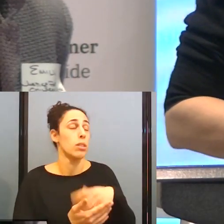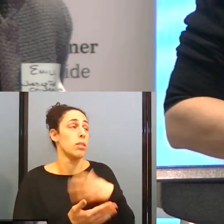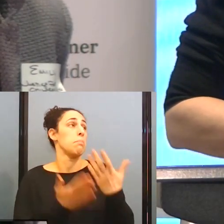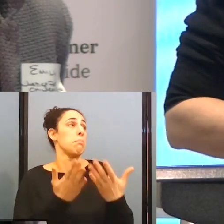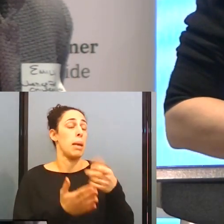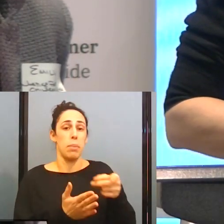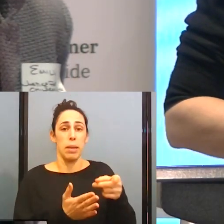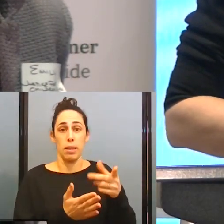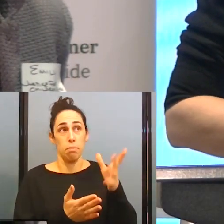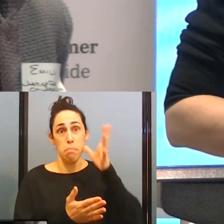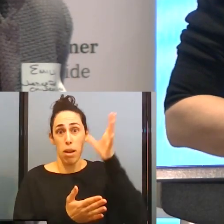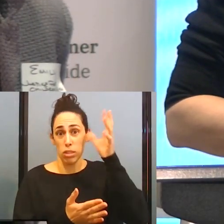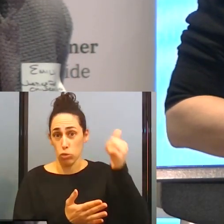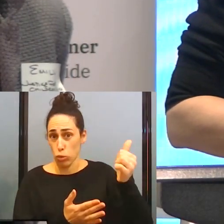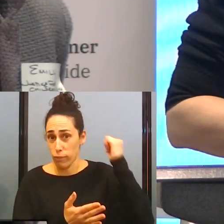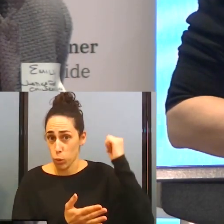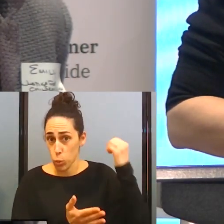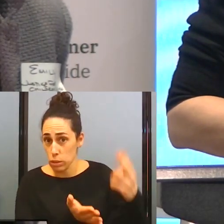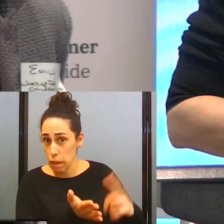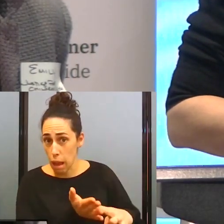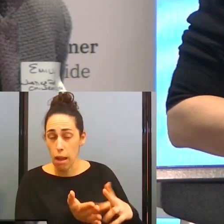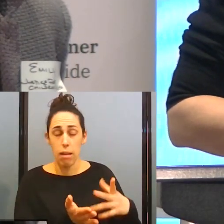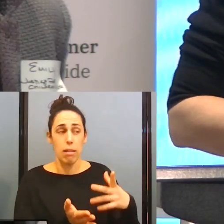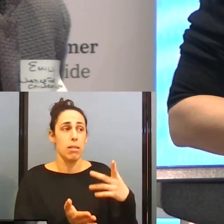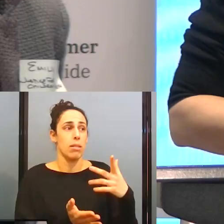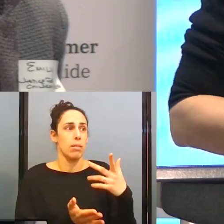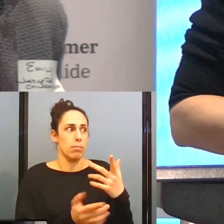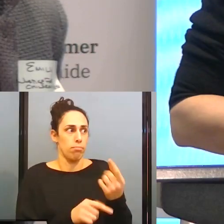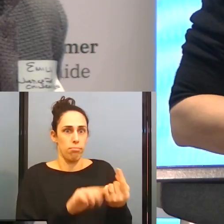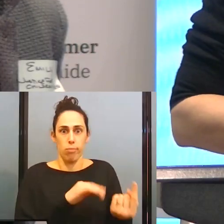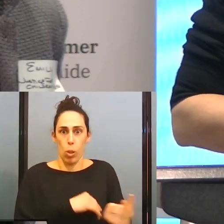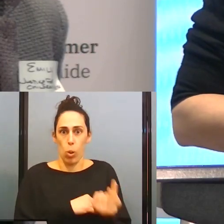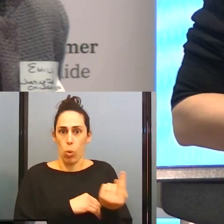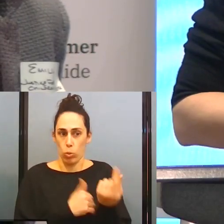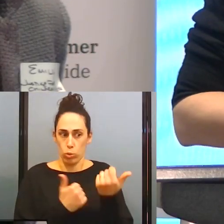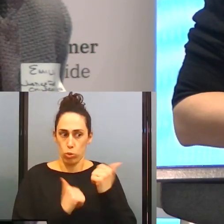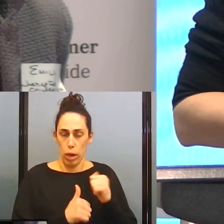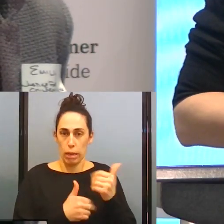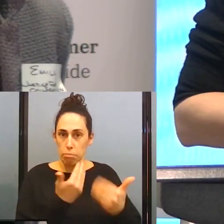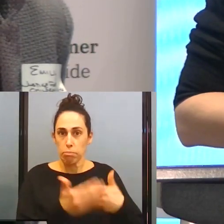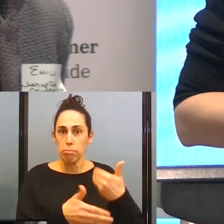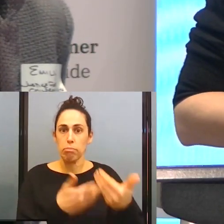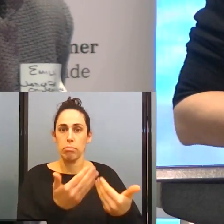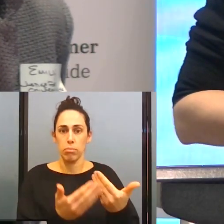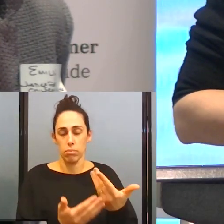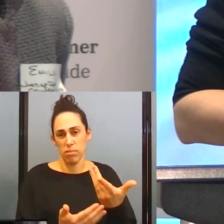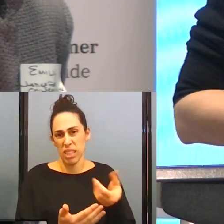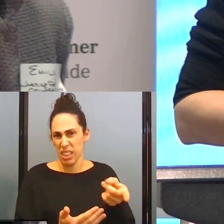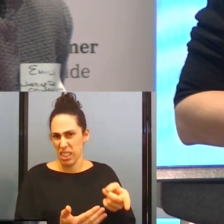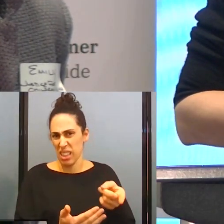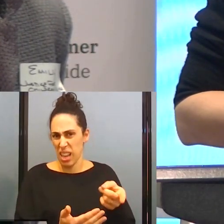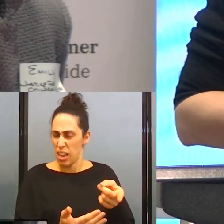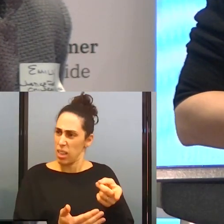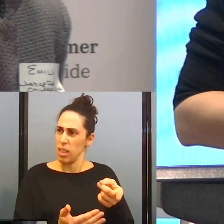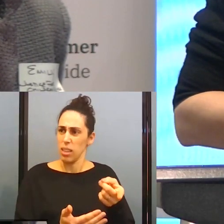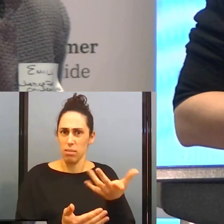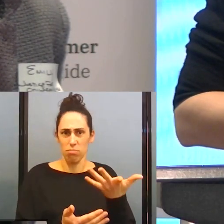that young person needs legal support because they have a right to renew their PR card,